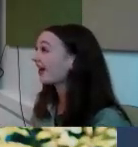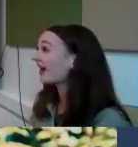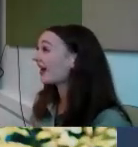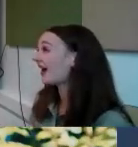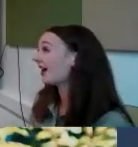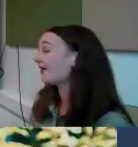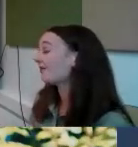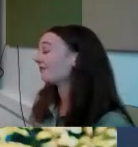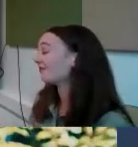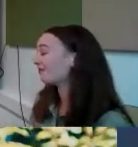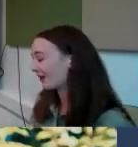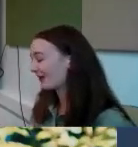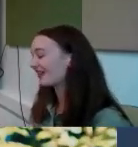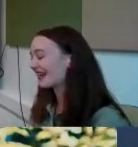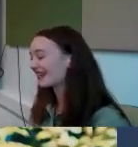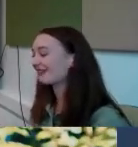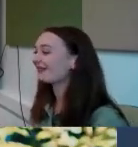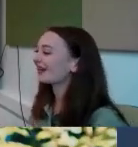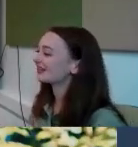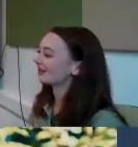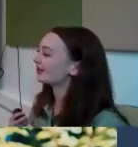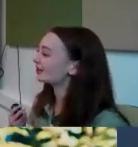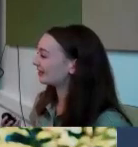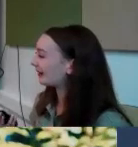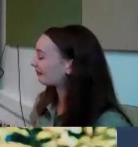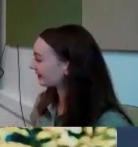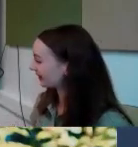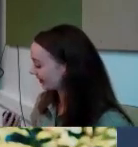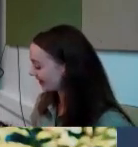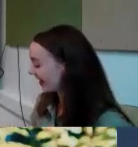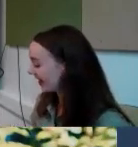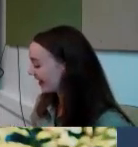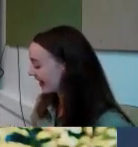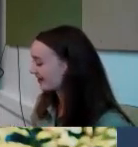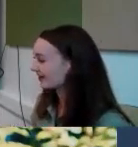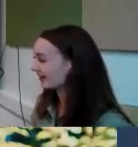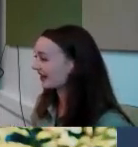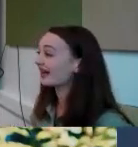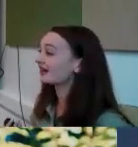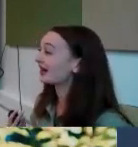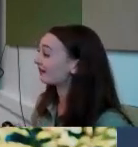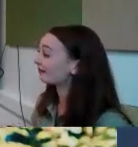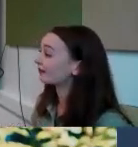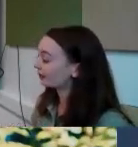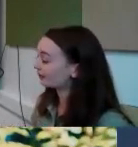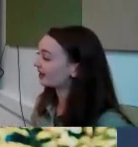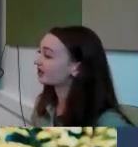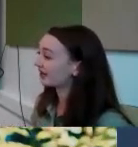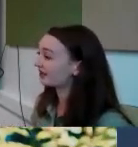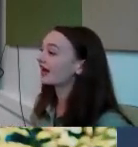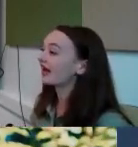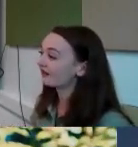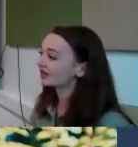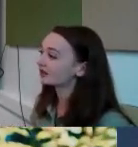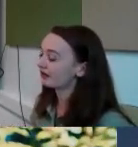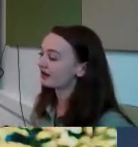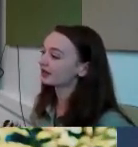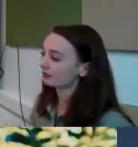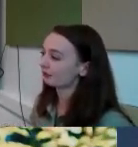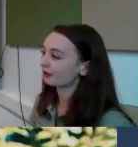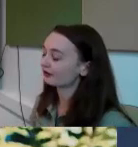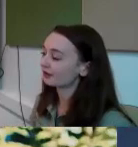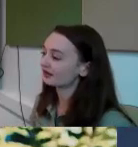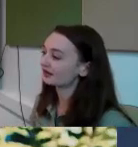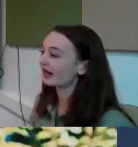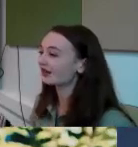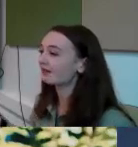cake. But yes, so I've had to learn to adapt to that, and again, I am very privileged in that I have experienced